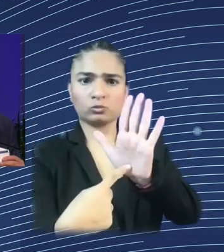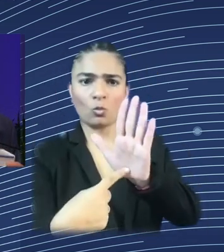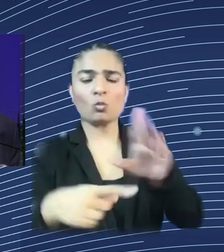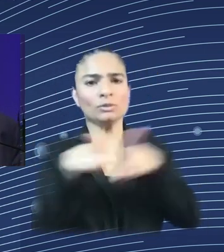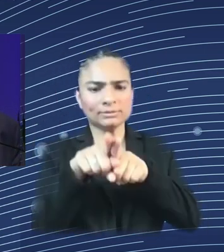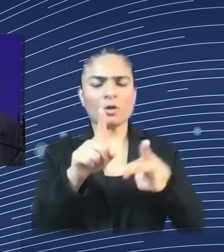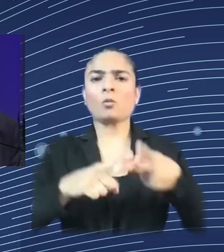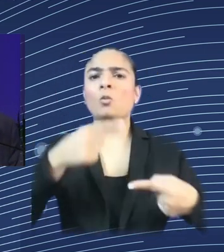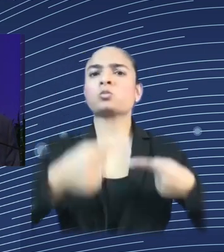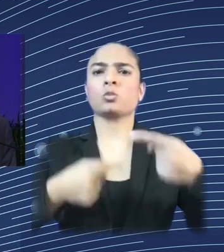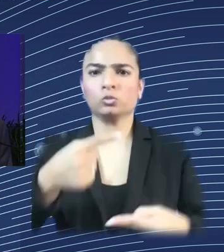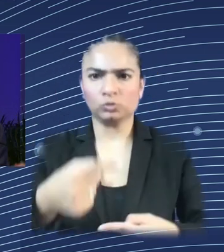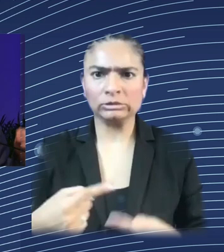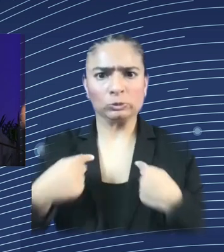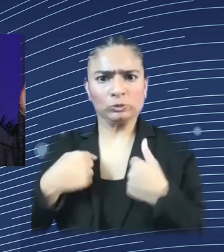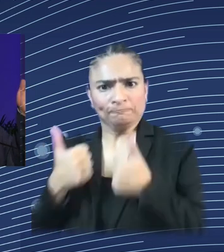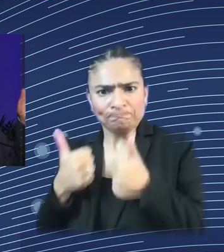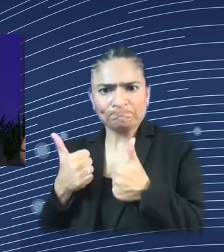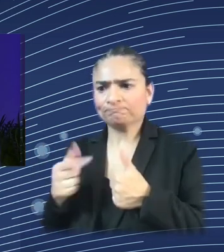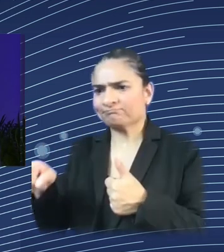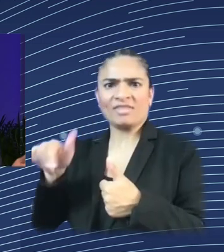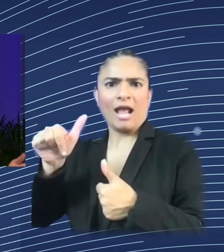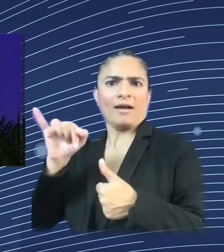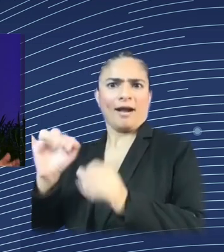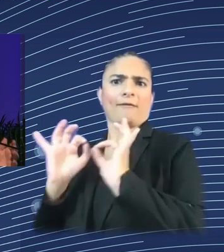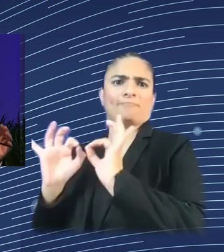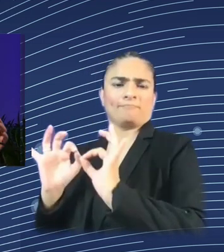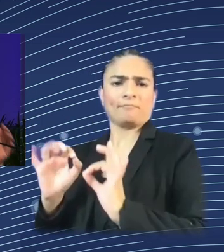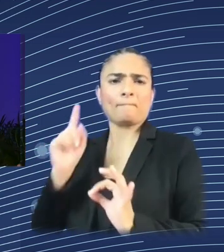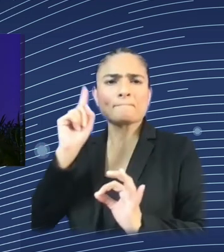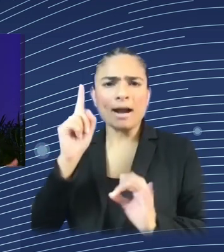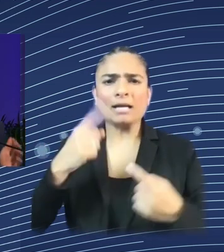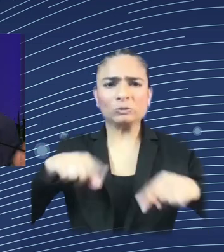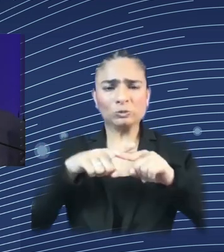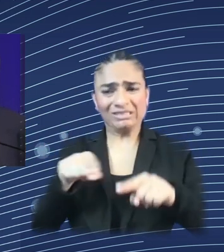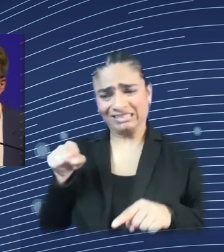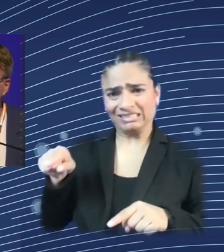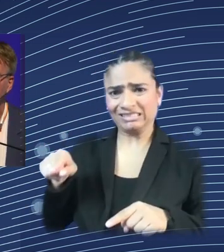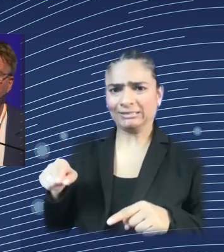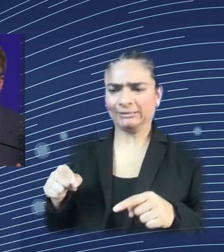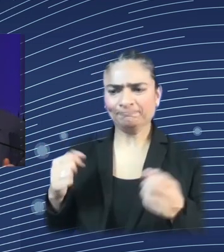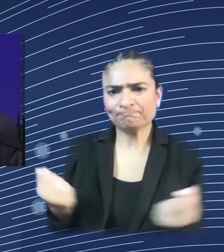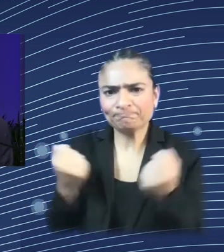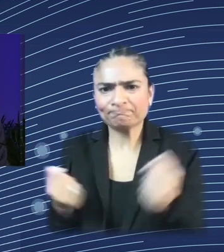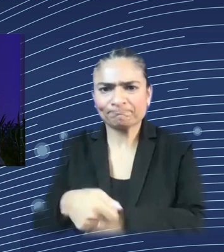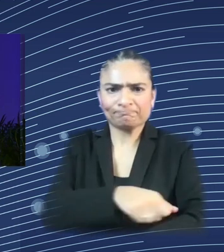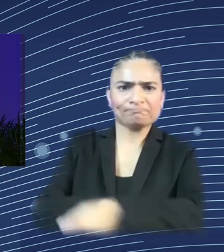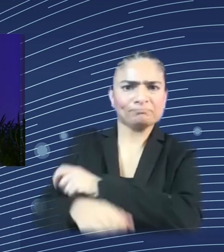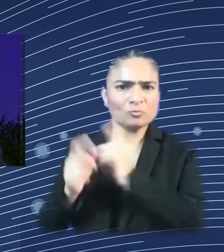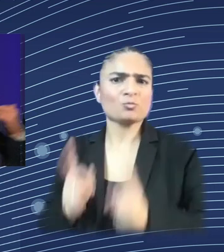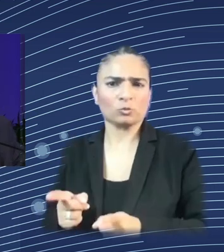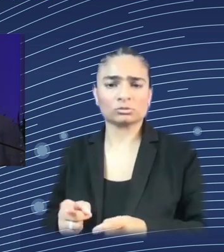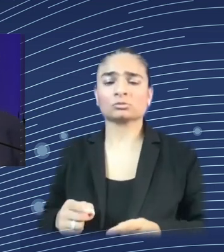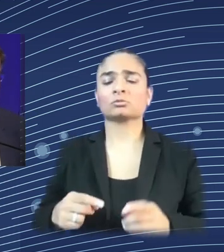are conducting on the field inspections that are so that to test our scenarios and to see if the